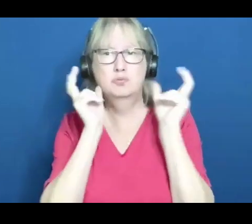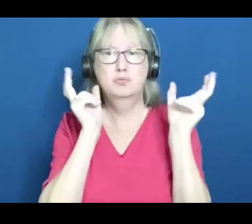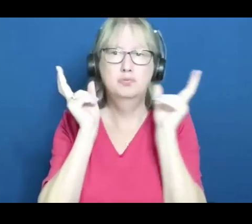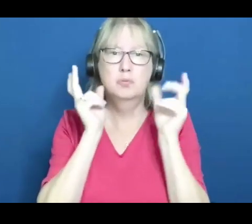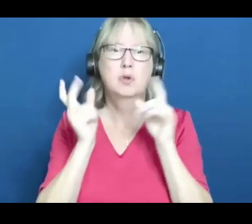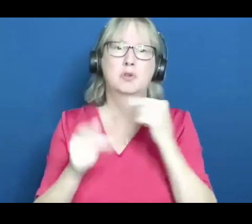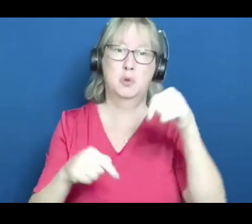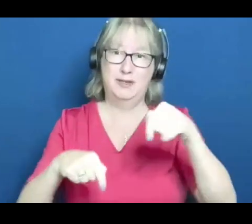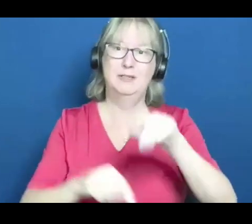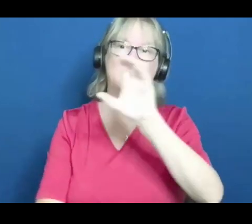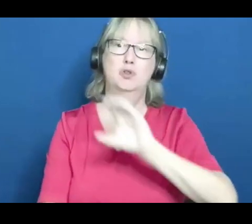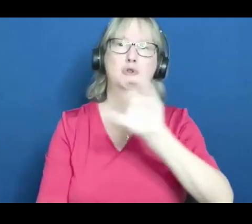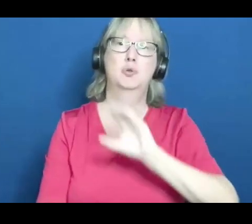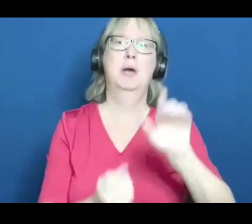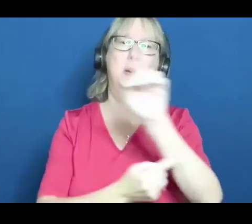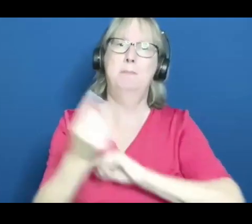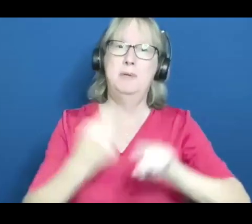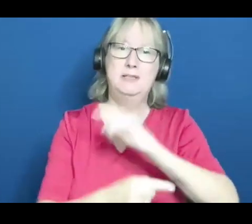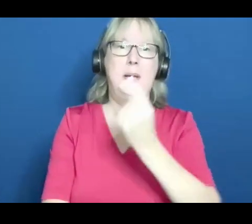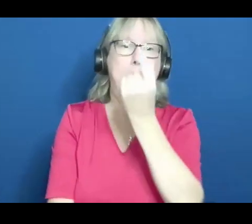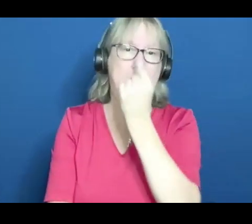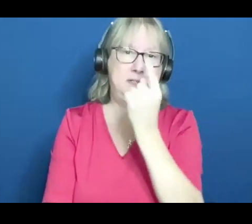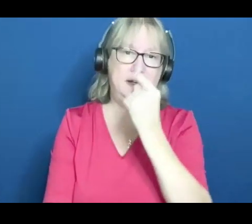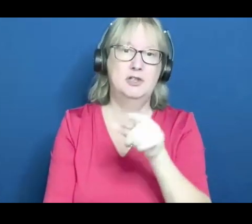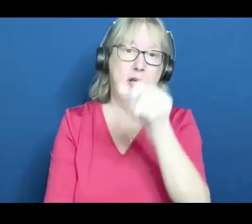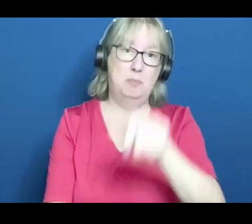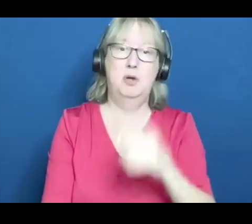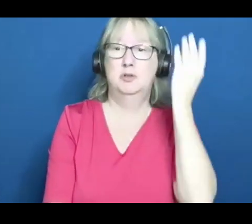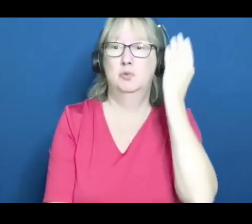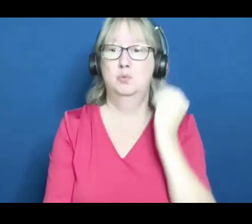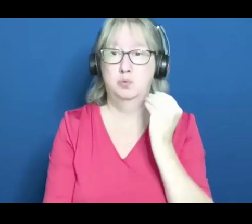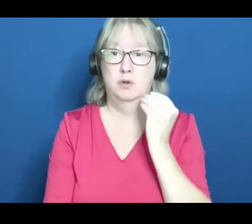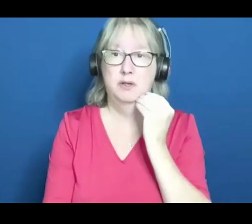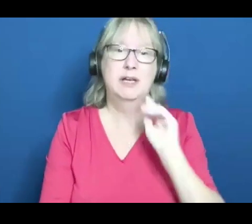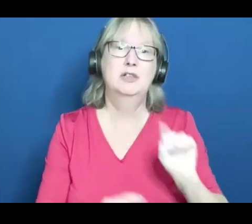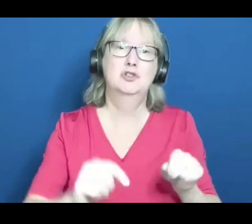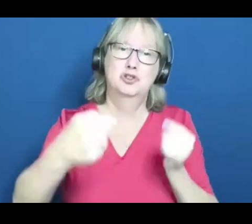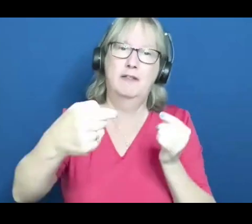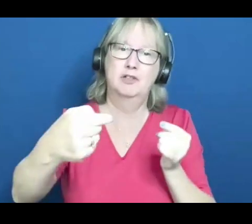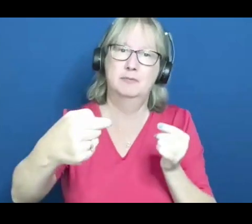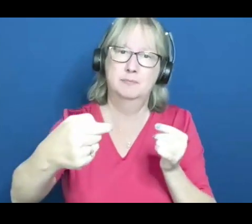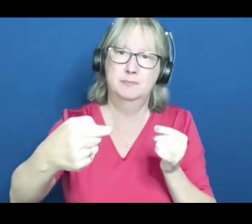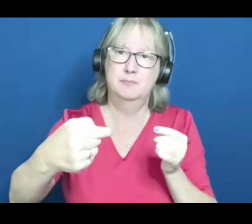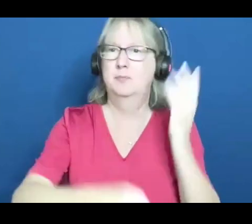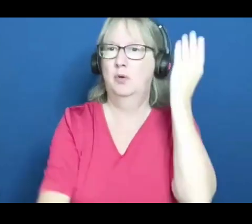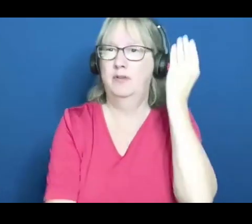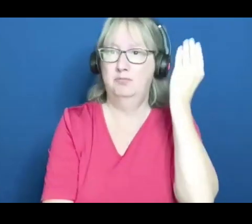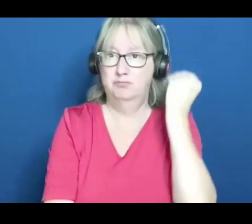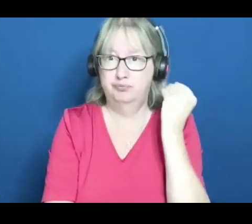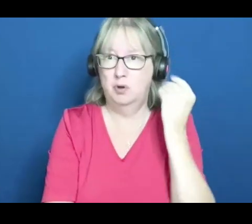meeting here. That would potentially be quite challenging for somebody with hearing loss and with hearing